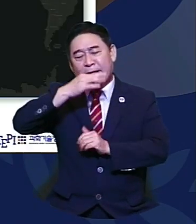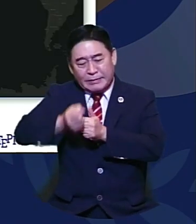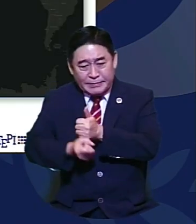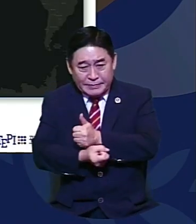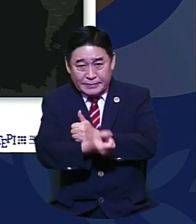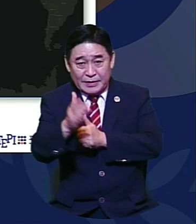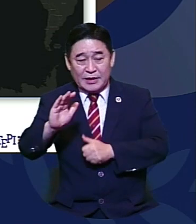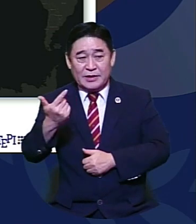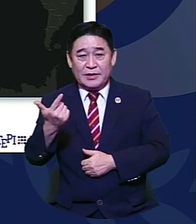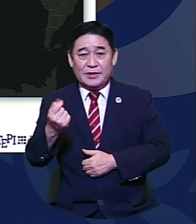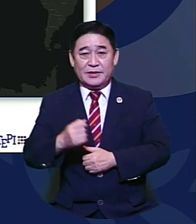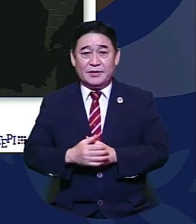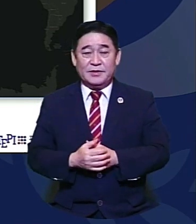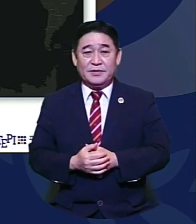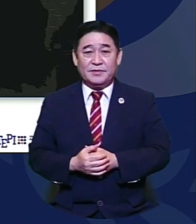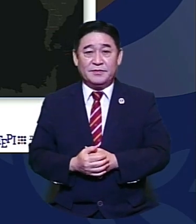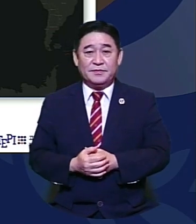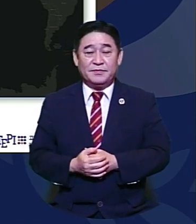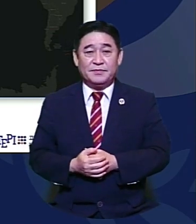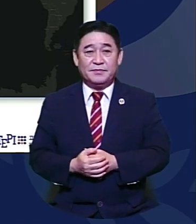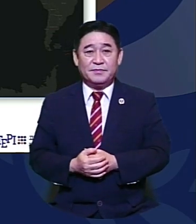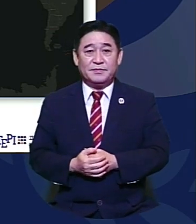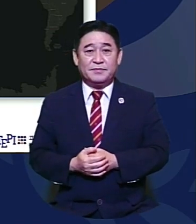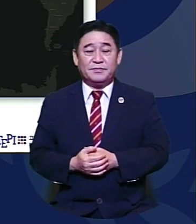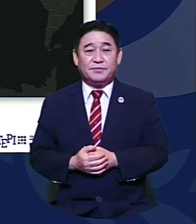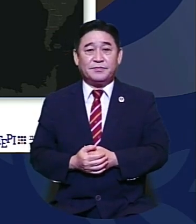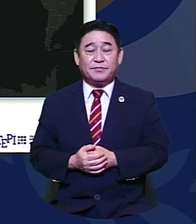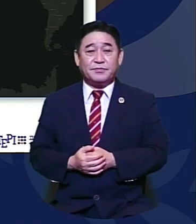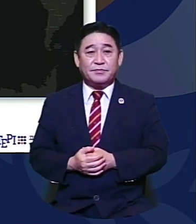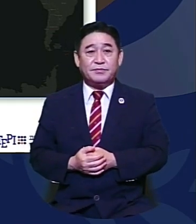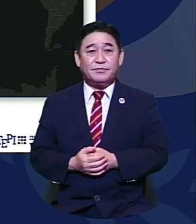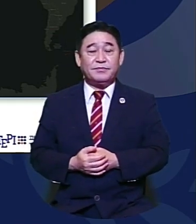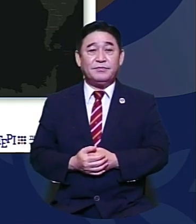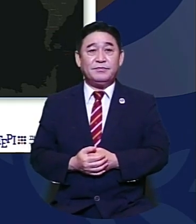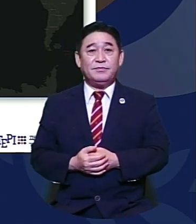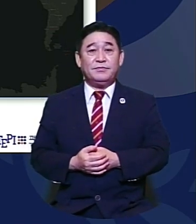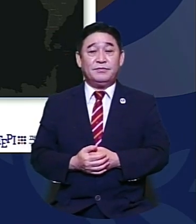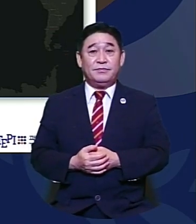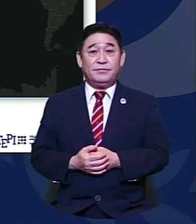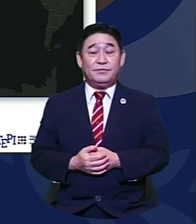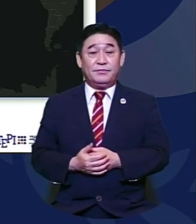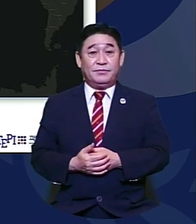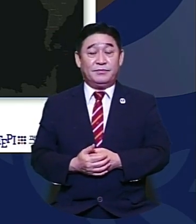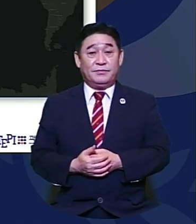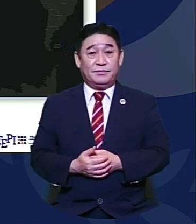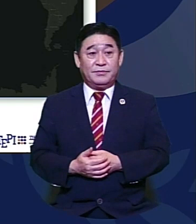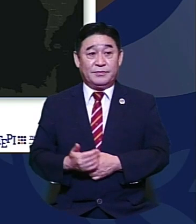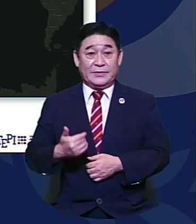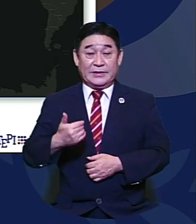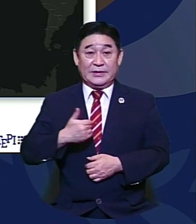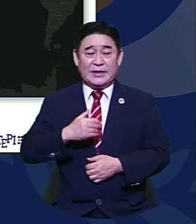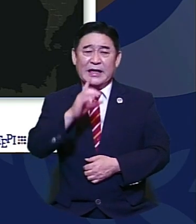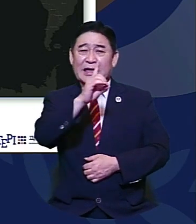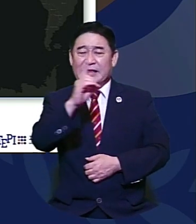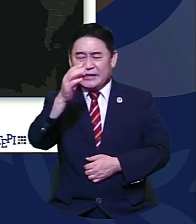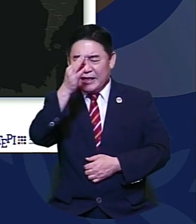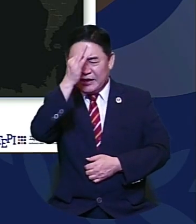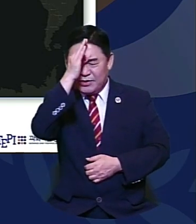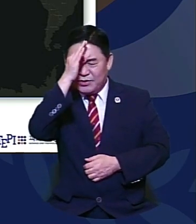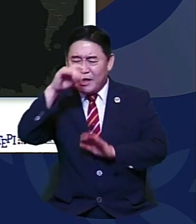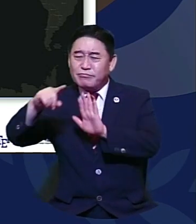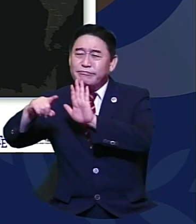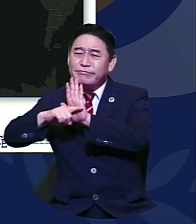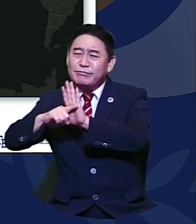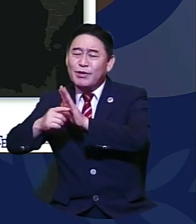Okay, thus far I talked about very negative side of the digital technologies. This